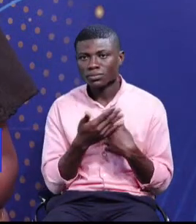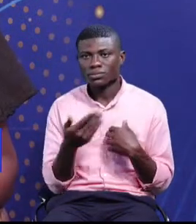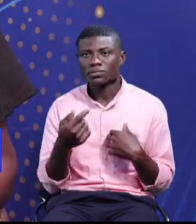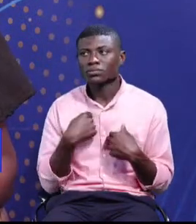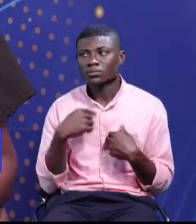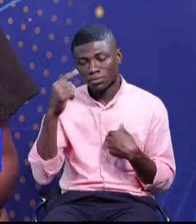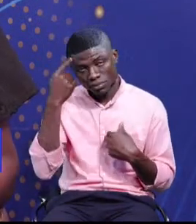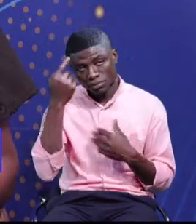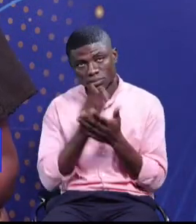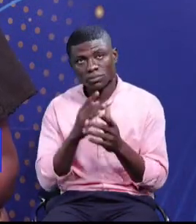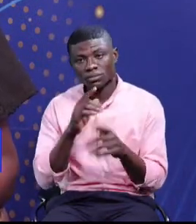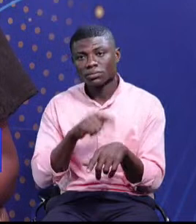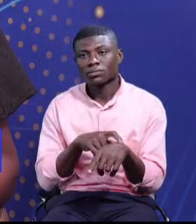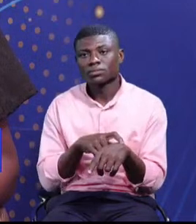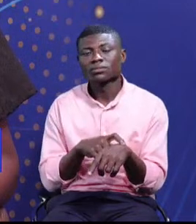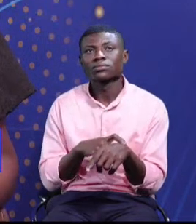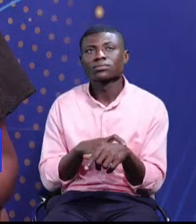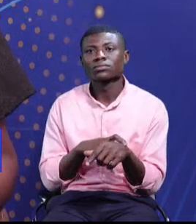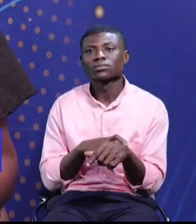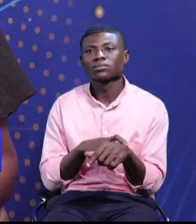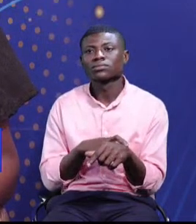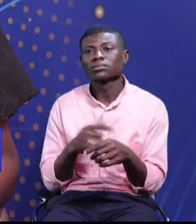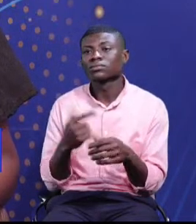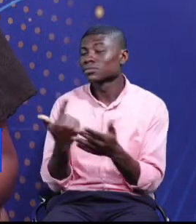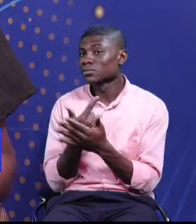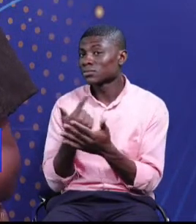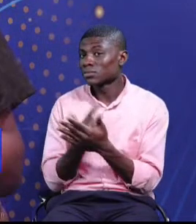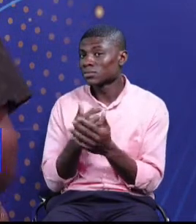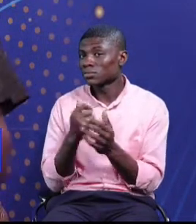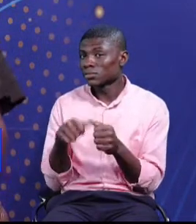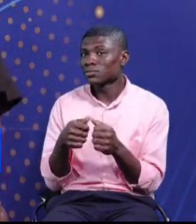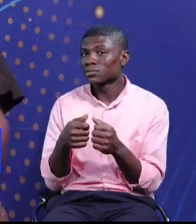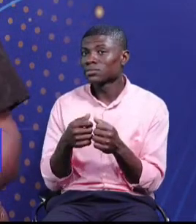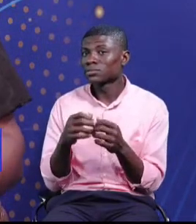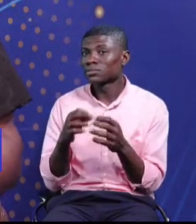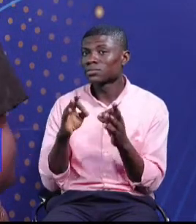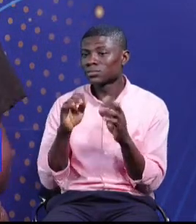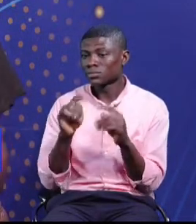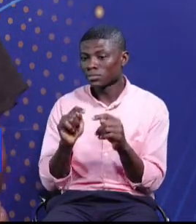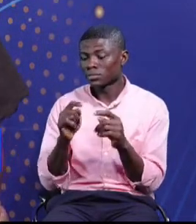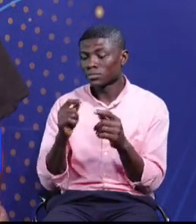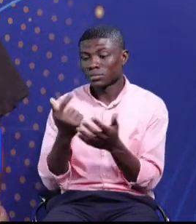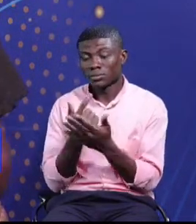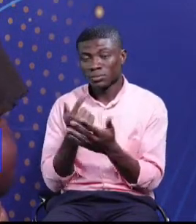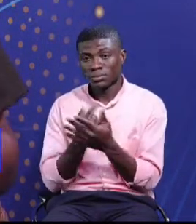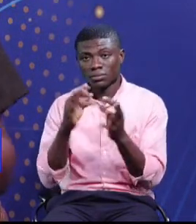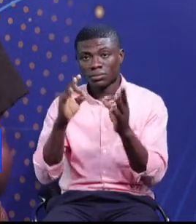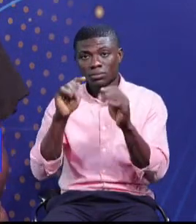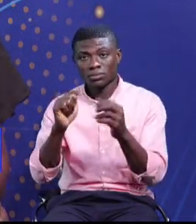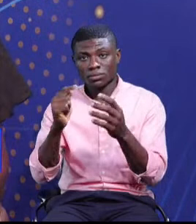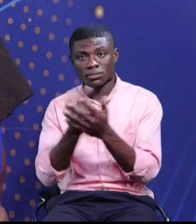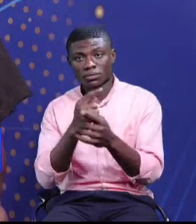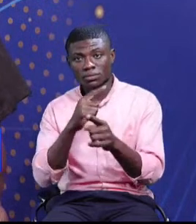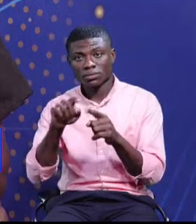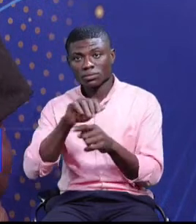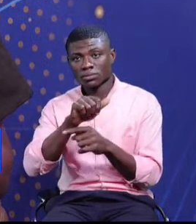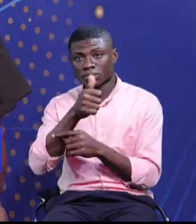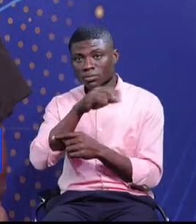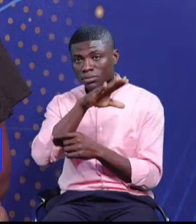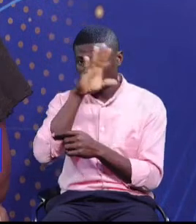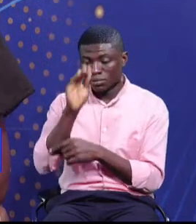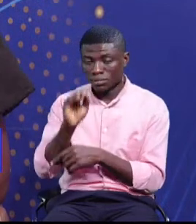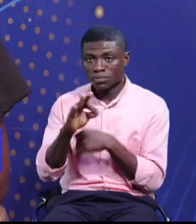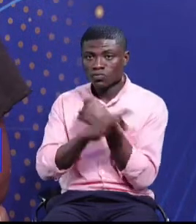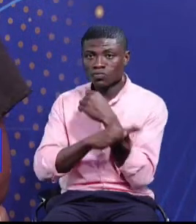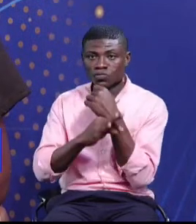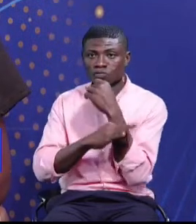think sometimes, you know, Ghana can be tolerated by Ghanaians, or other Africans, but sometimes foreigners,